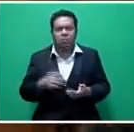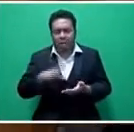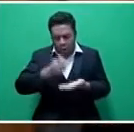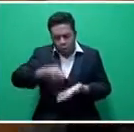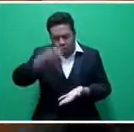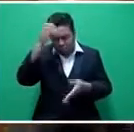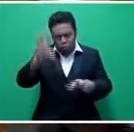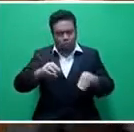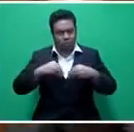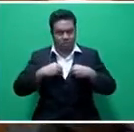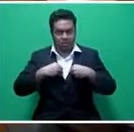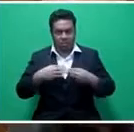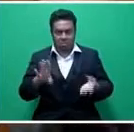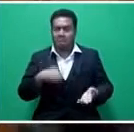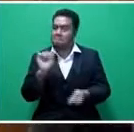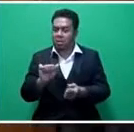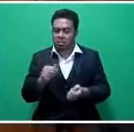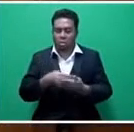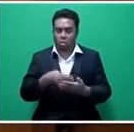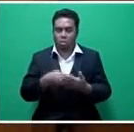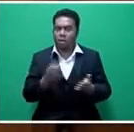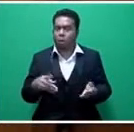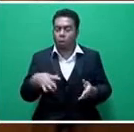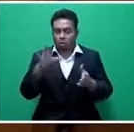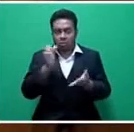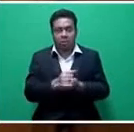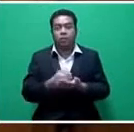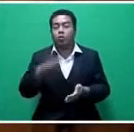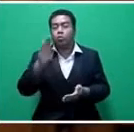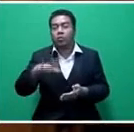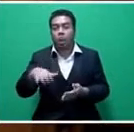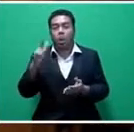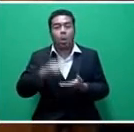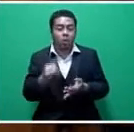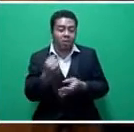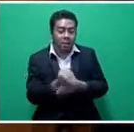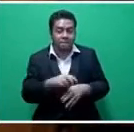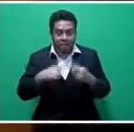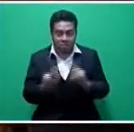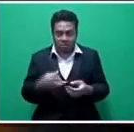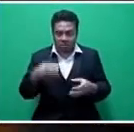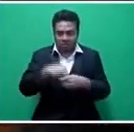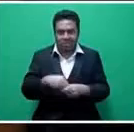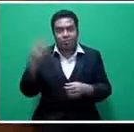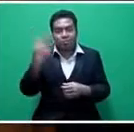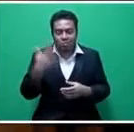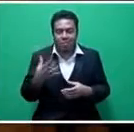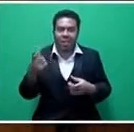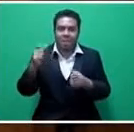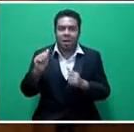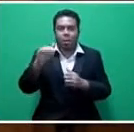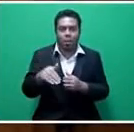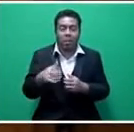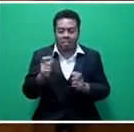education. Subsidized bus fares further ensures that children from low-income families get the opportunity to reach school and back home. And